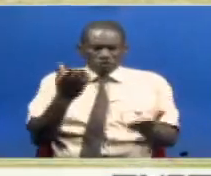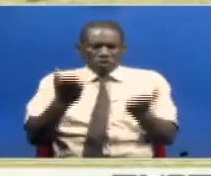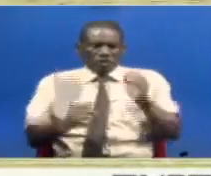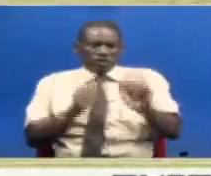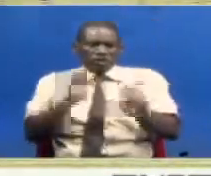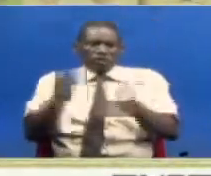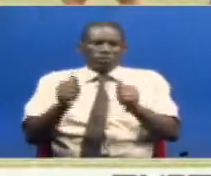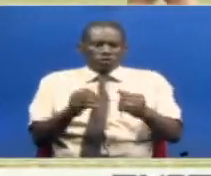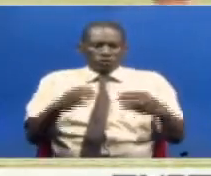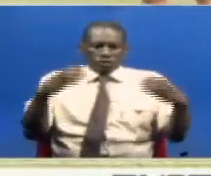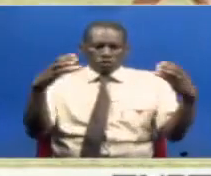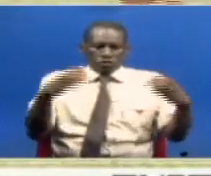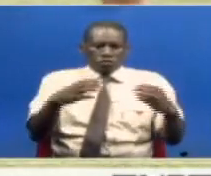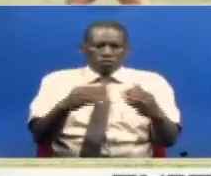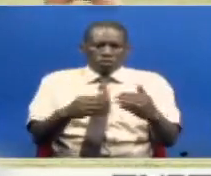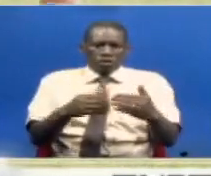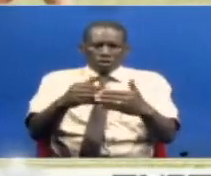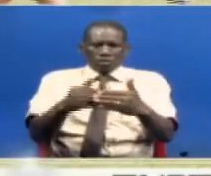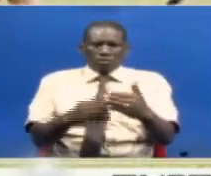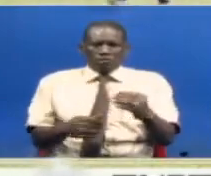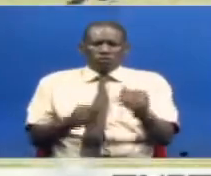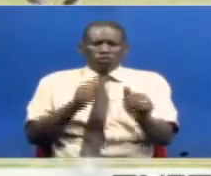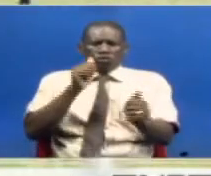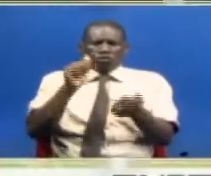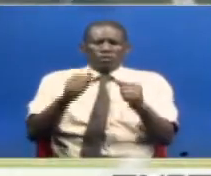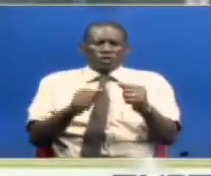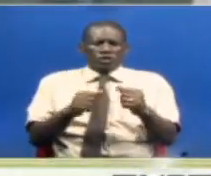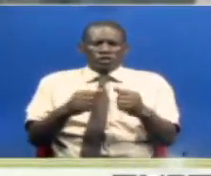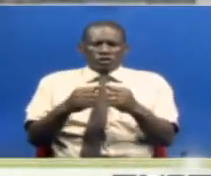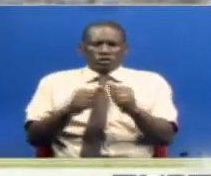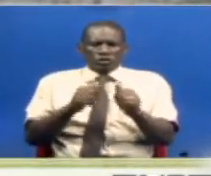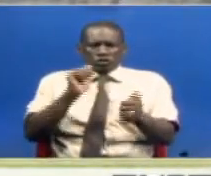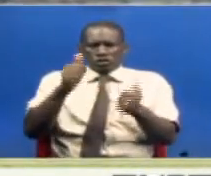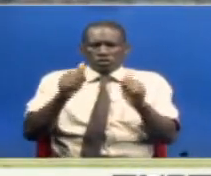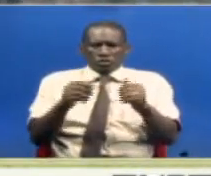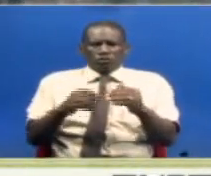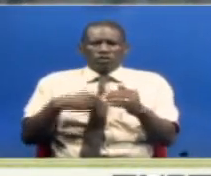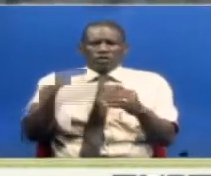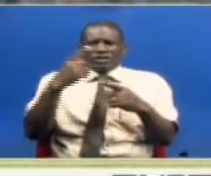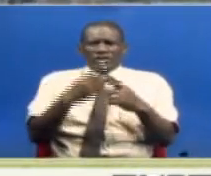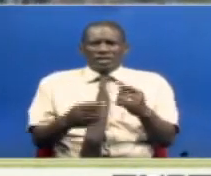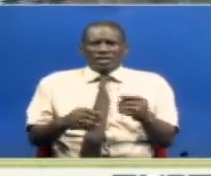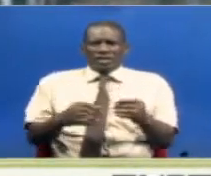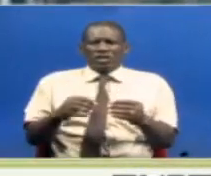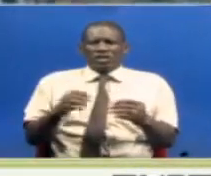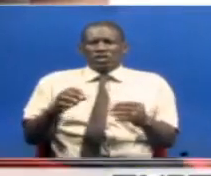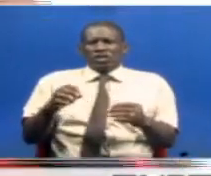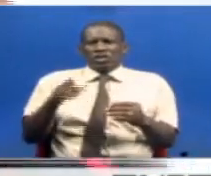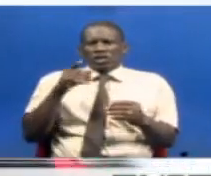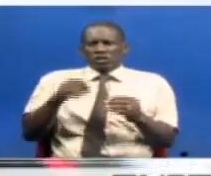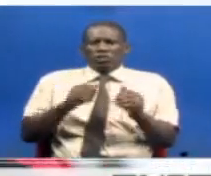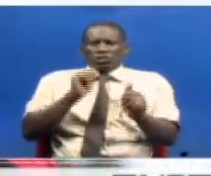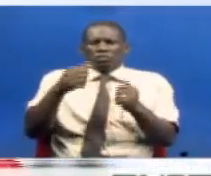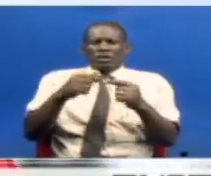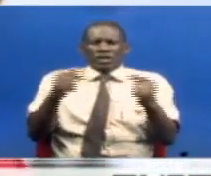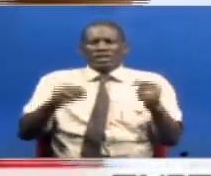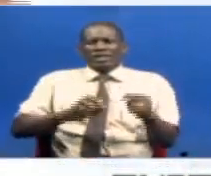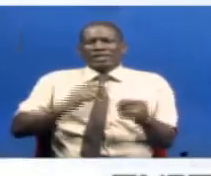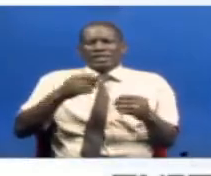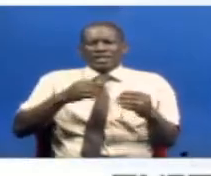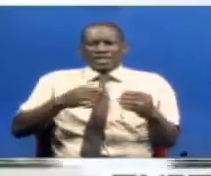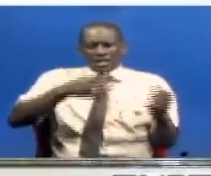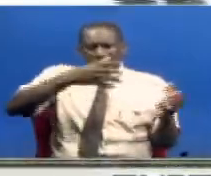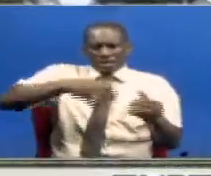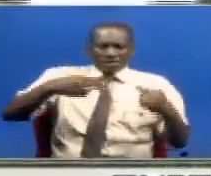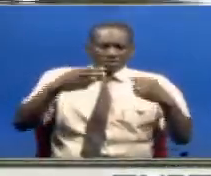of the squad ahead of the Challenger Series tournament slated for next year. The Europeans will play against the Kenyan National Rugby